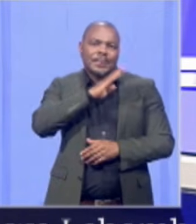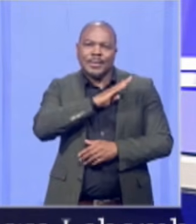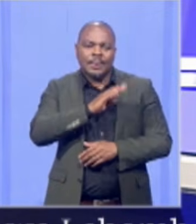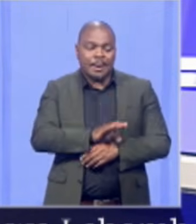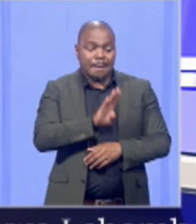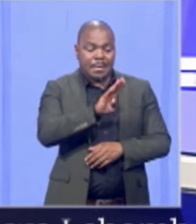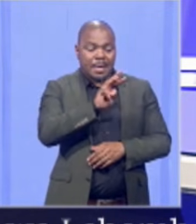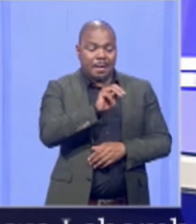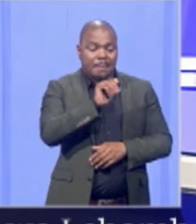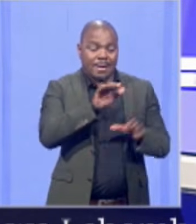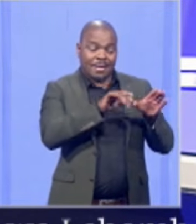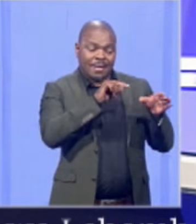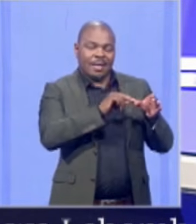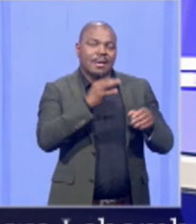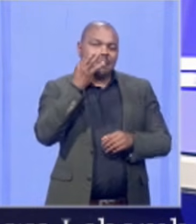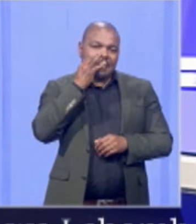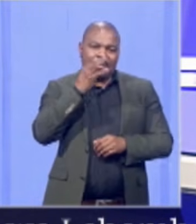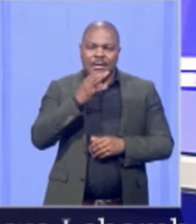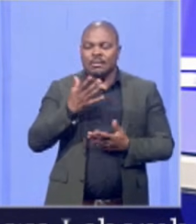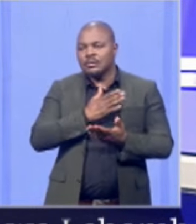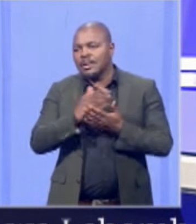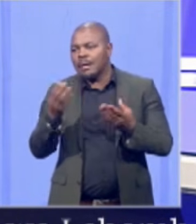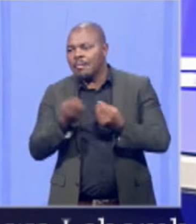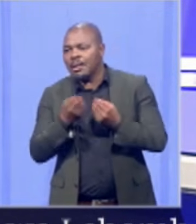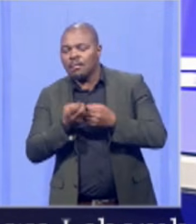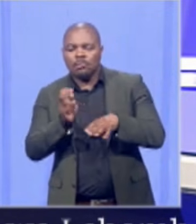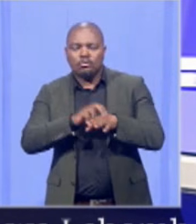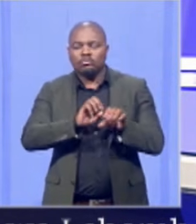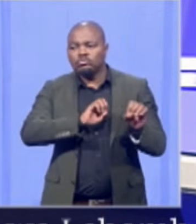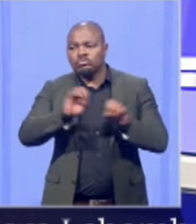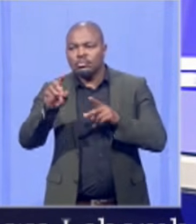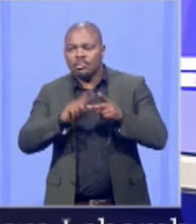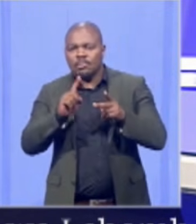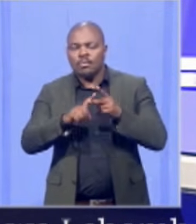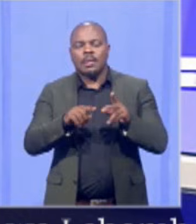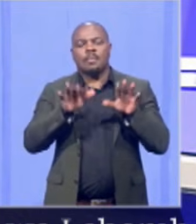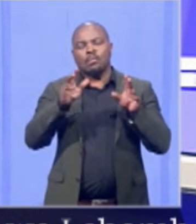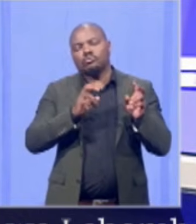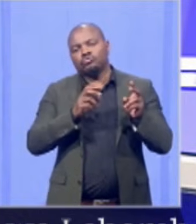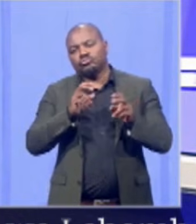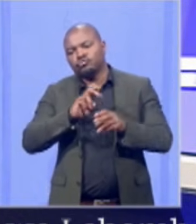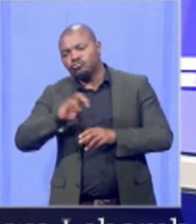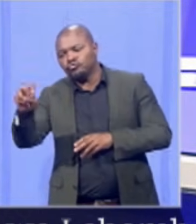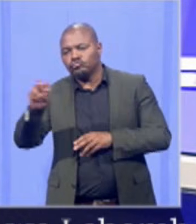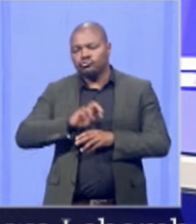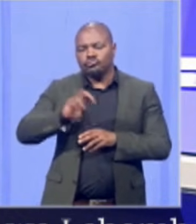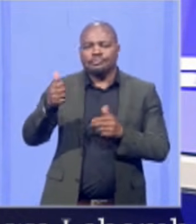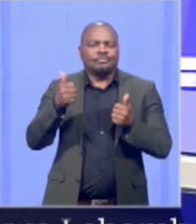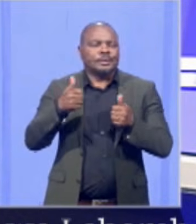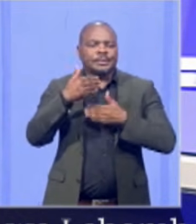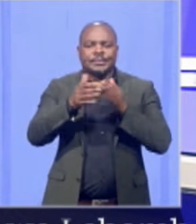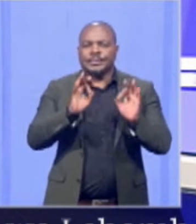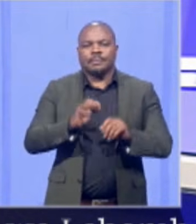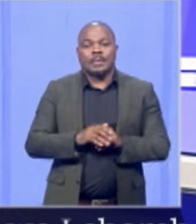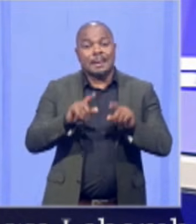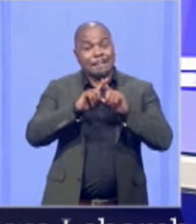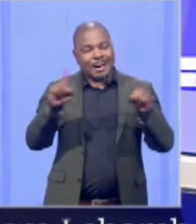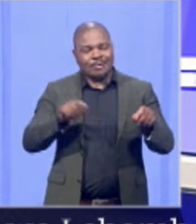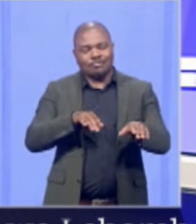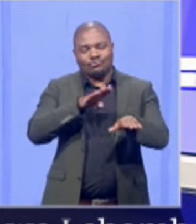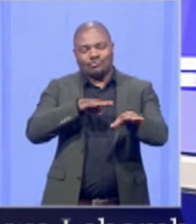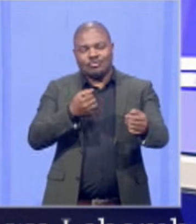BMA e tlhalositse fa mokgwa wa go tsamaisa thoto ga mmogo le baeng o tsamaya ka thelelo. Seno le mororo mela e melele ya